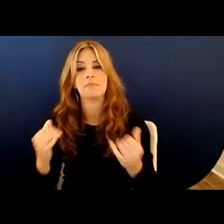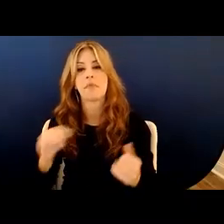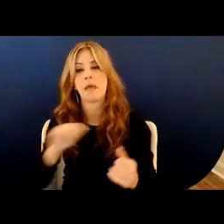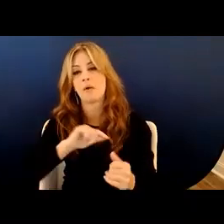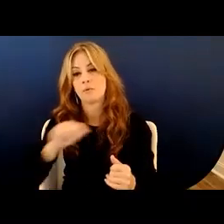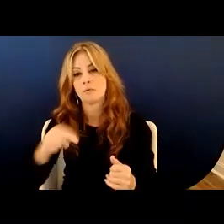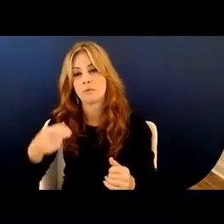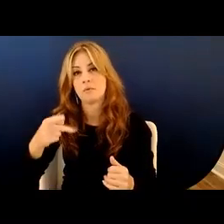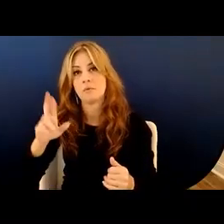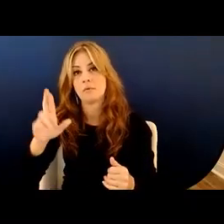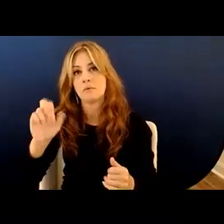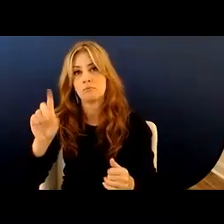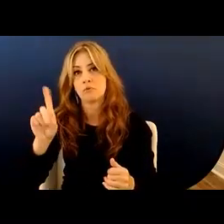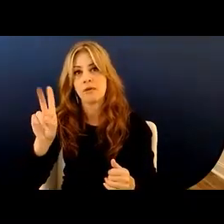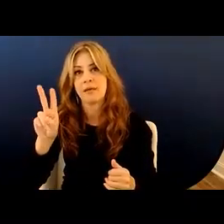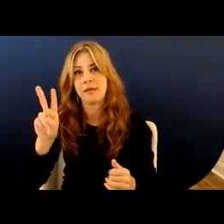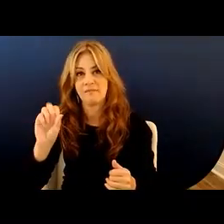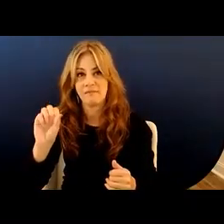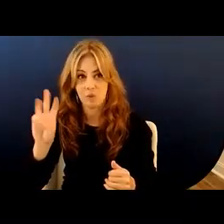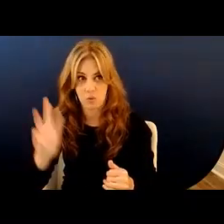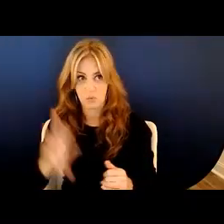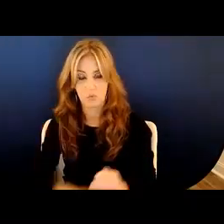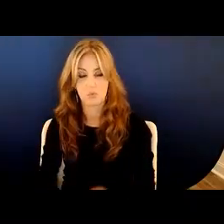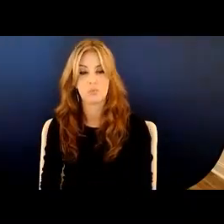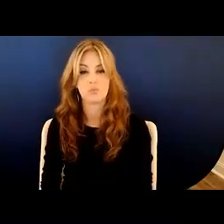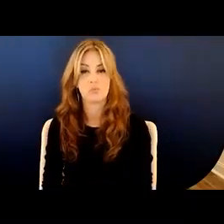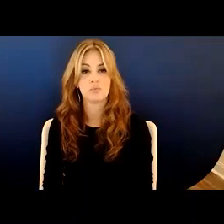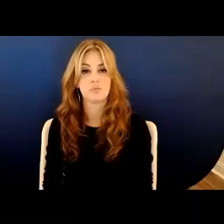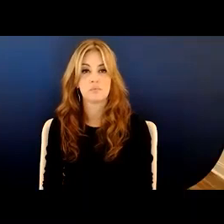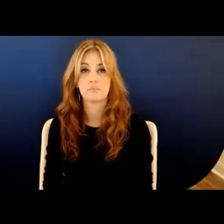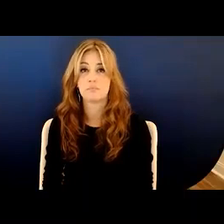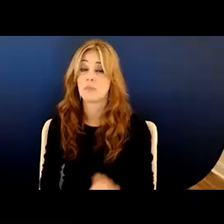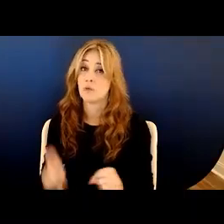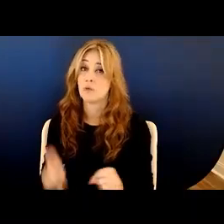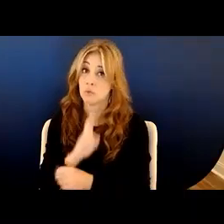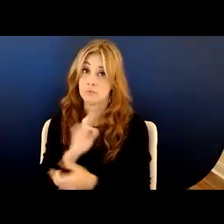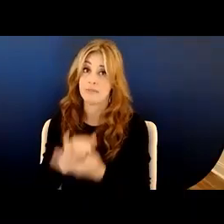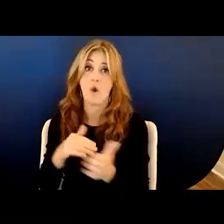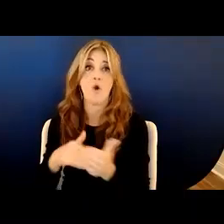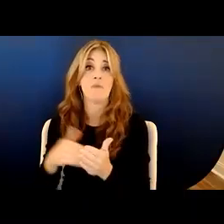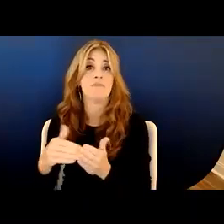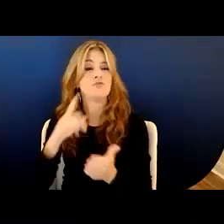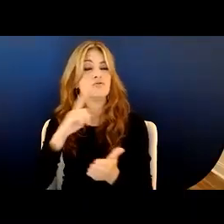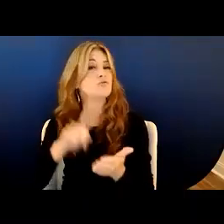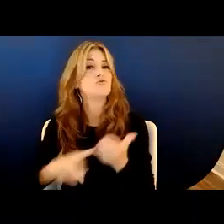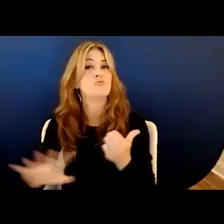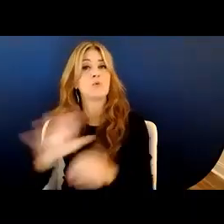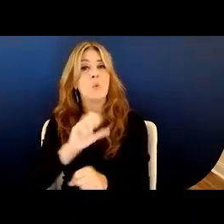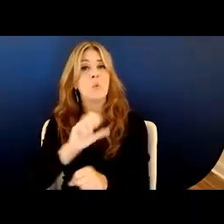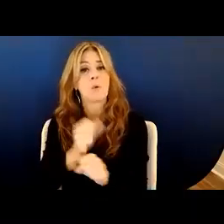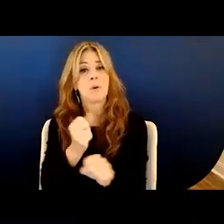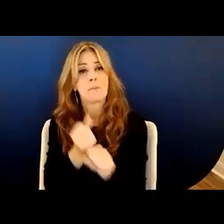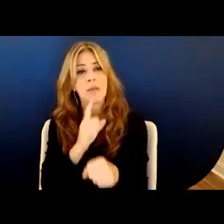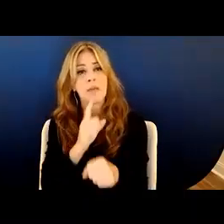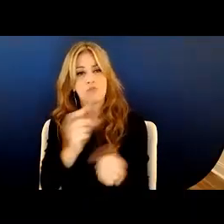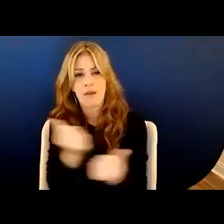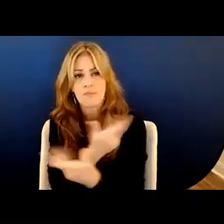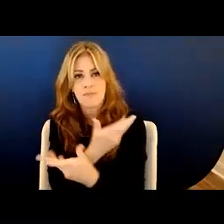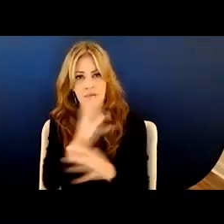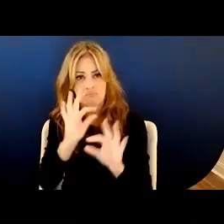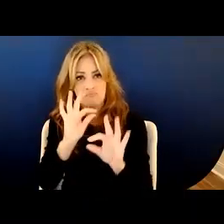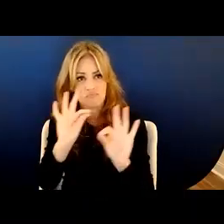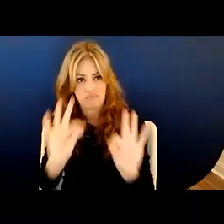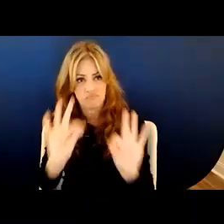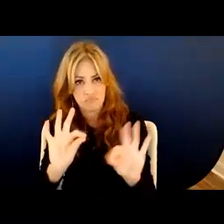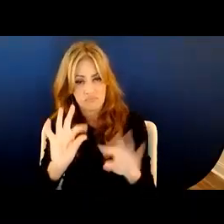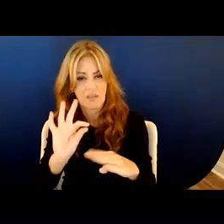preview. And again, use preview to check your work, make sure that things are functioning the way they should, use